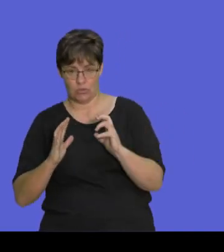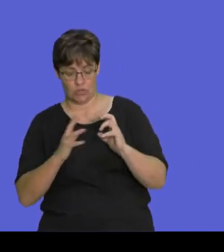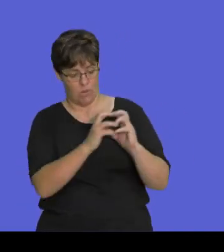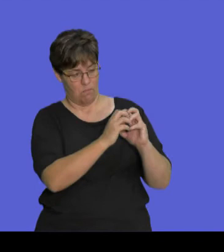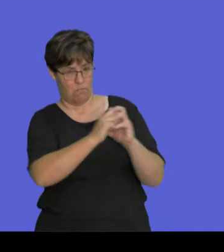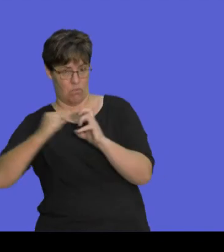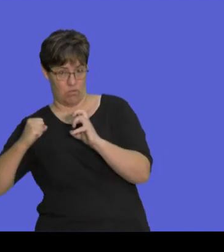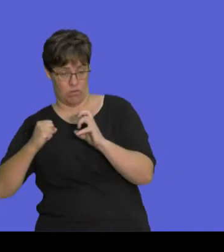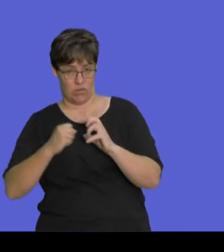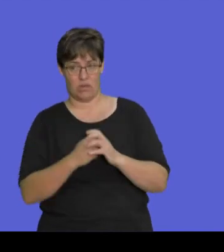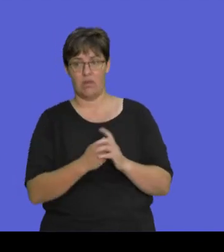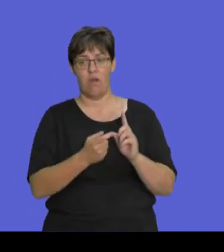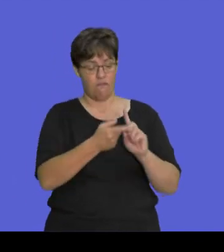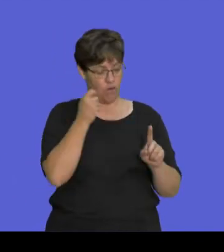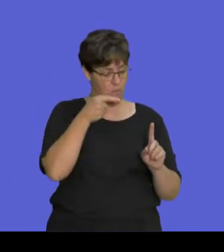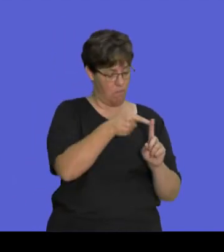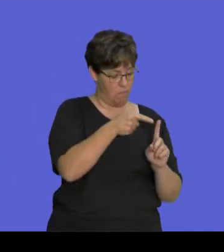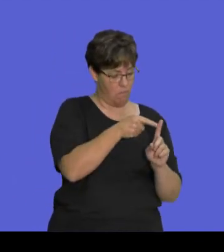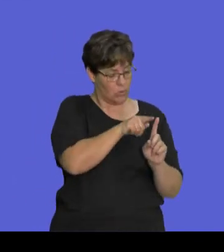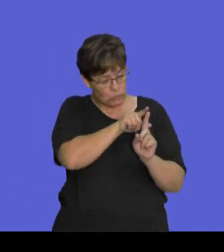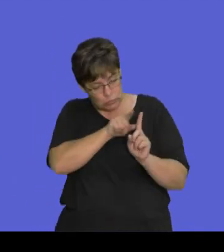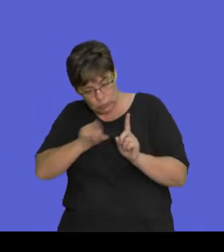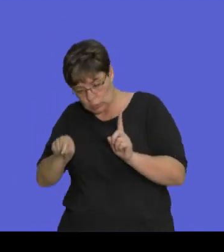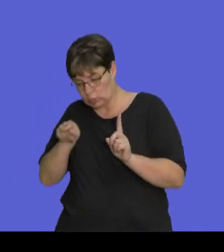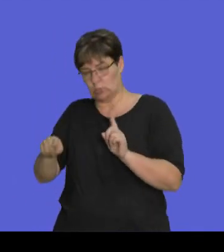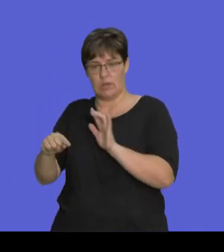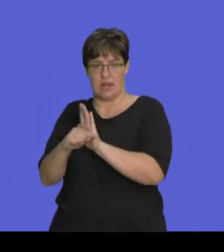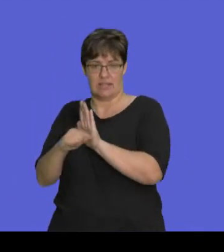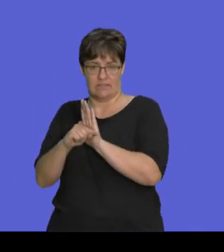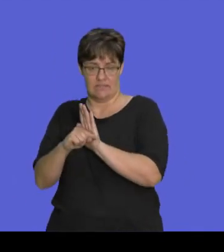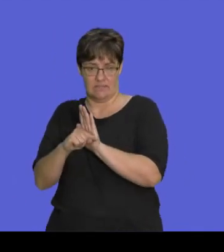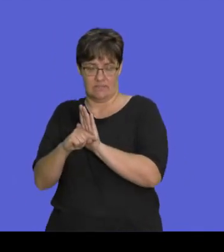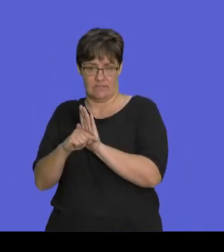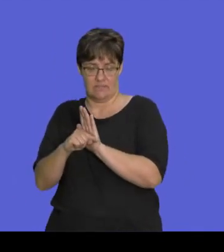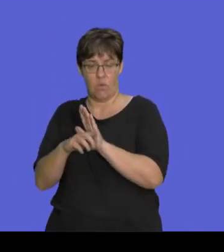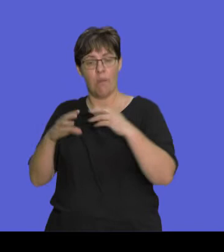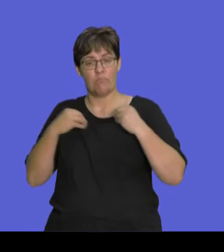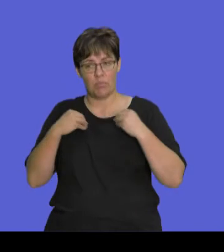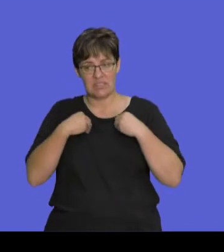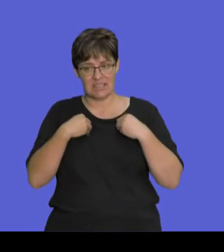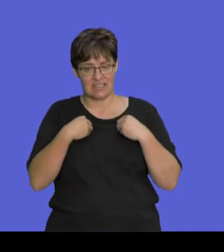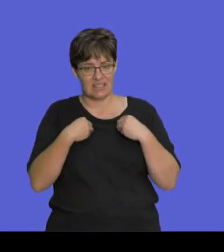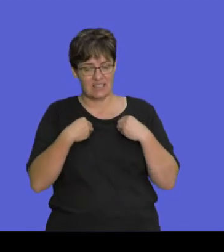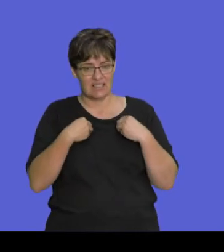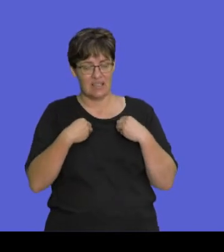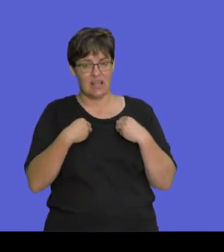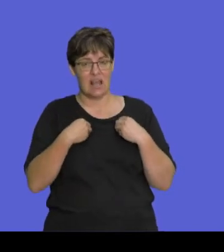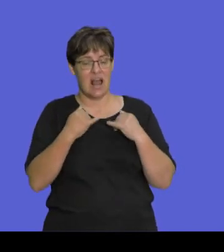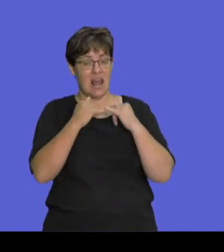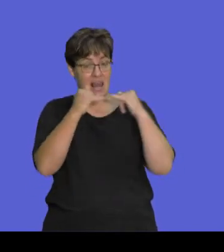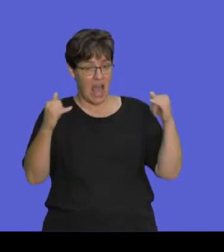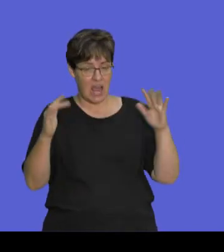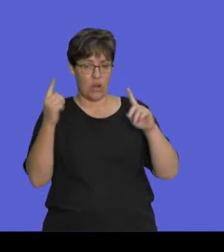to negative, right? Remember the properties, the lines must not cross, and